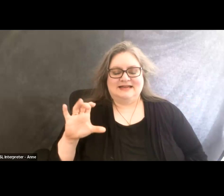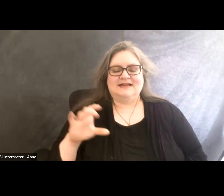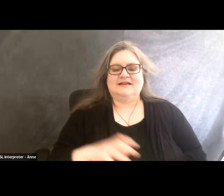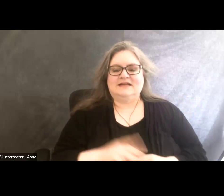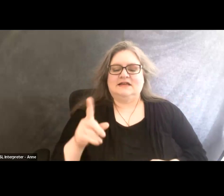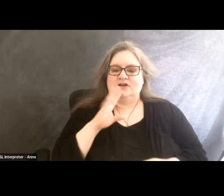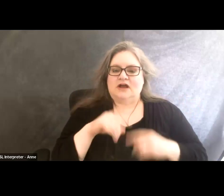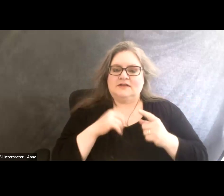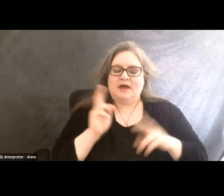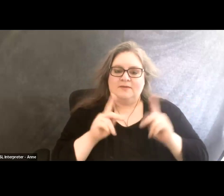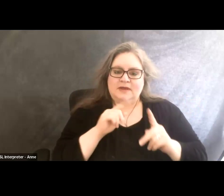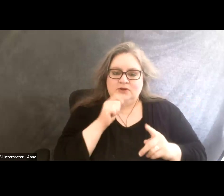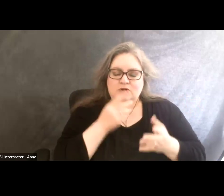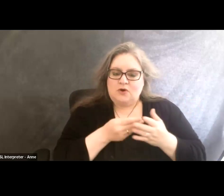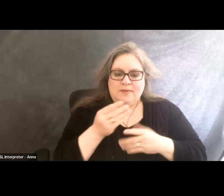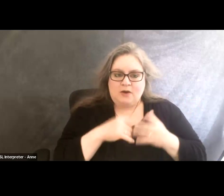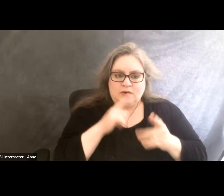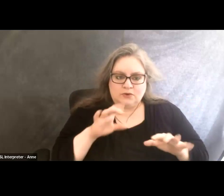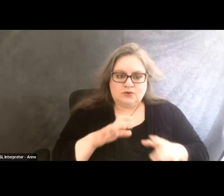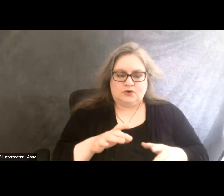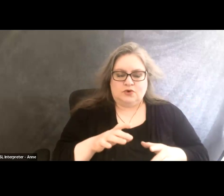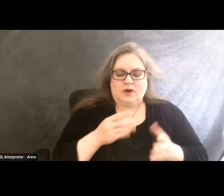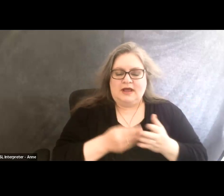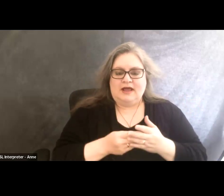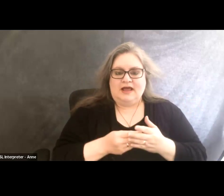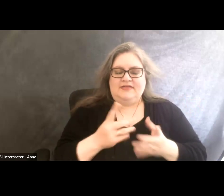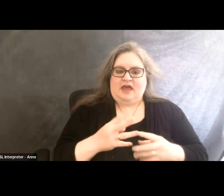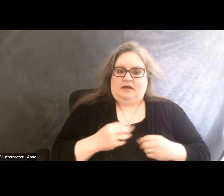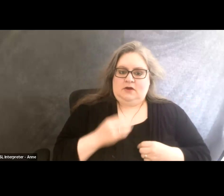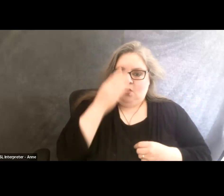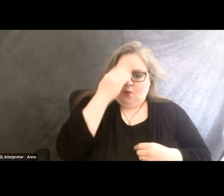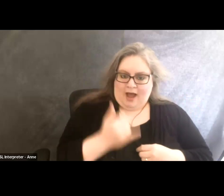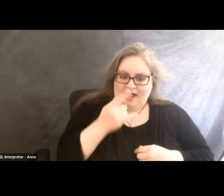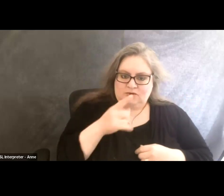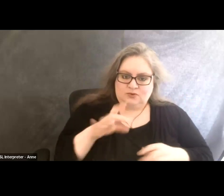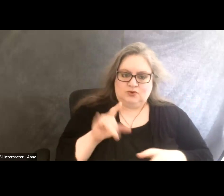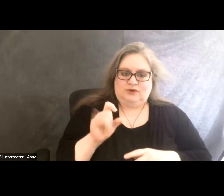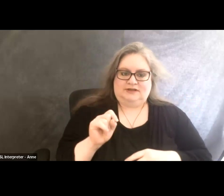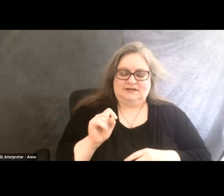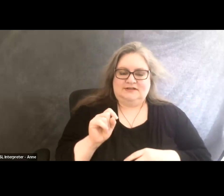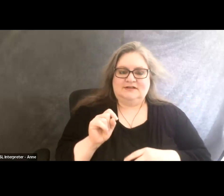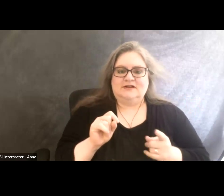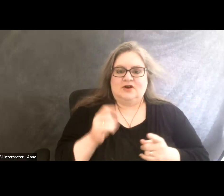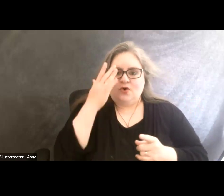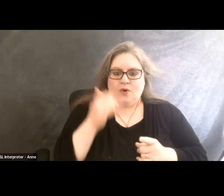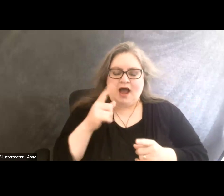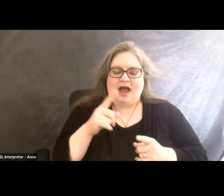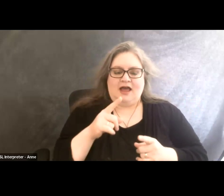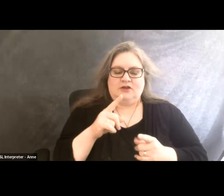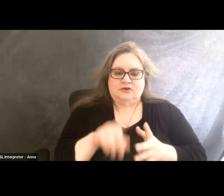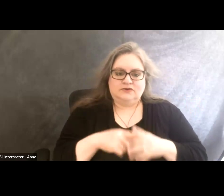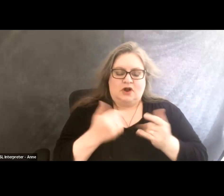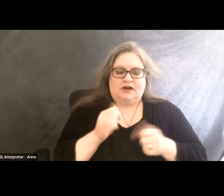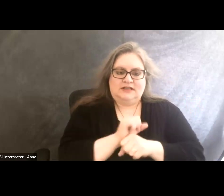He talks about people don't buy what you do, they buy why you do it. They buy why you have gone into this work,